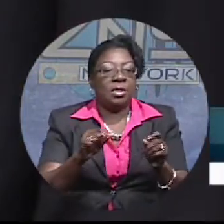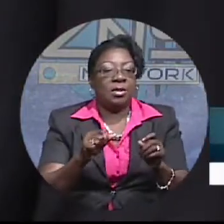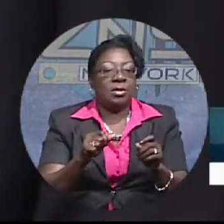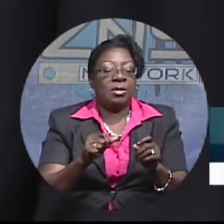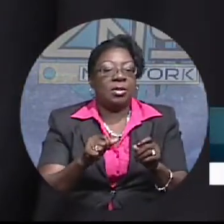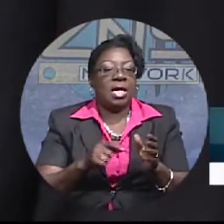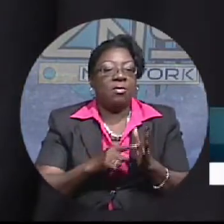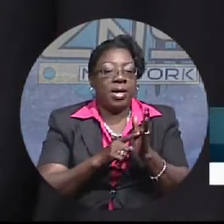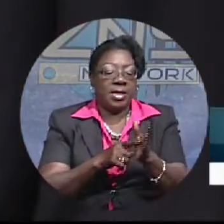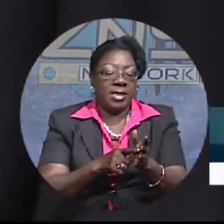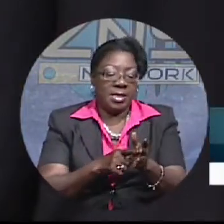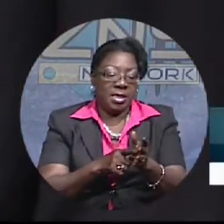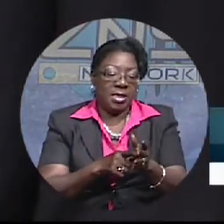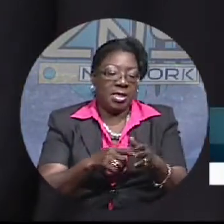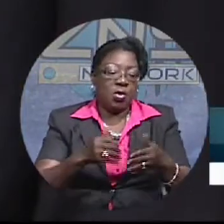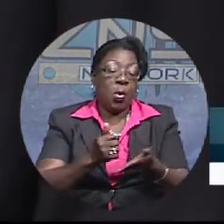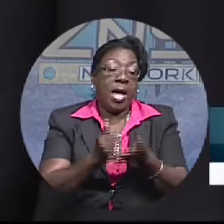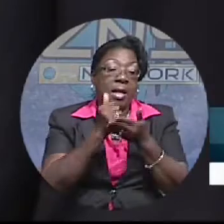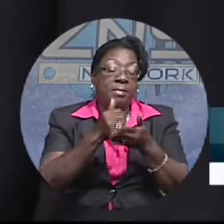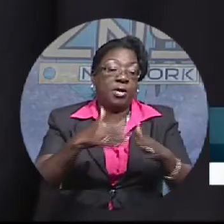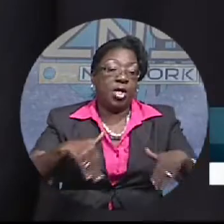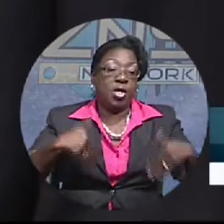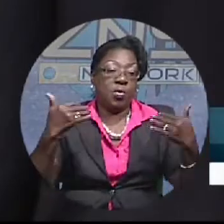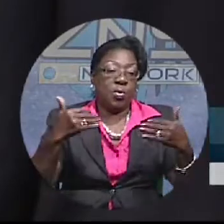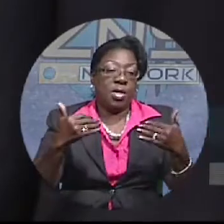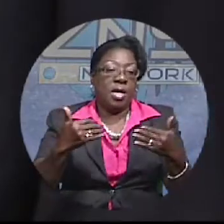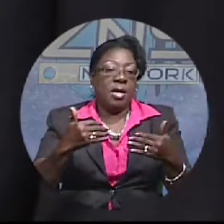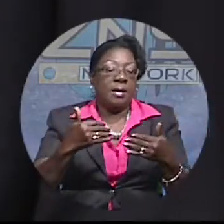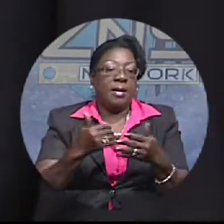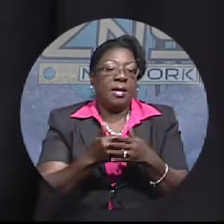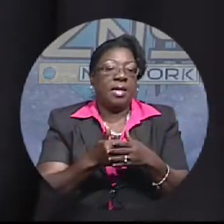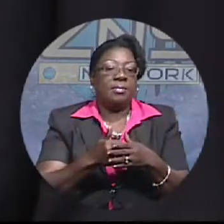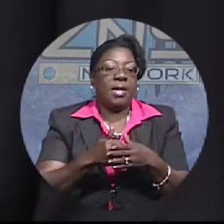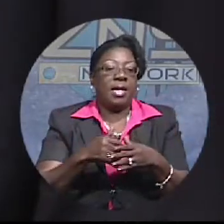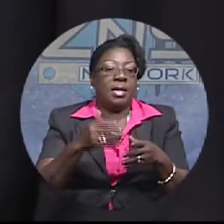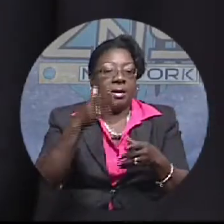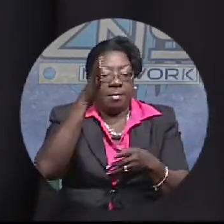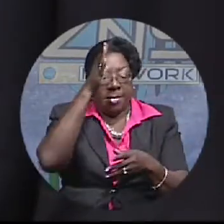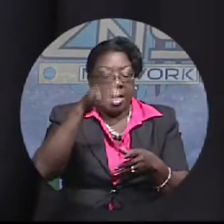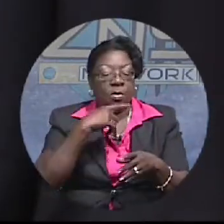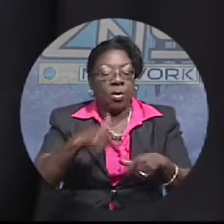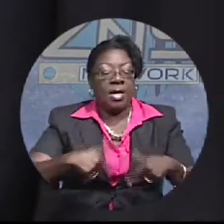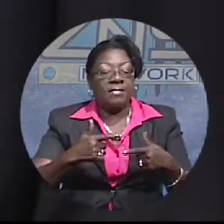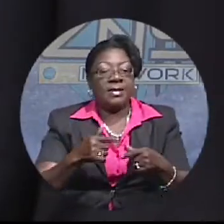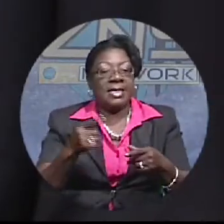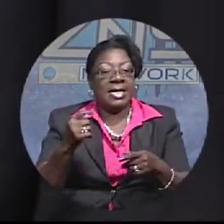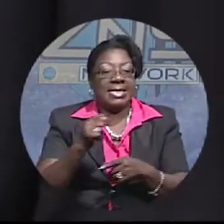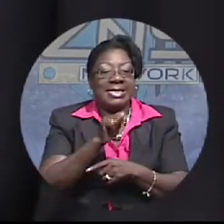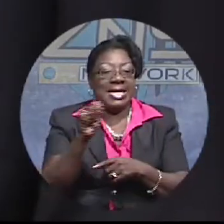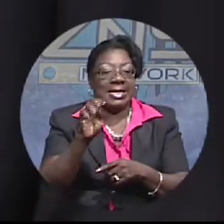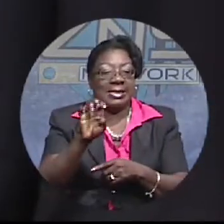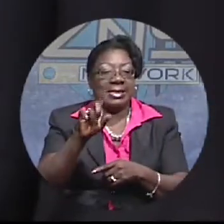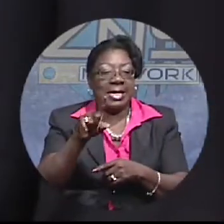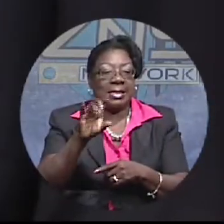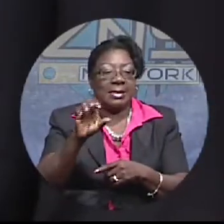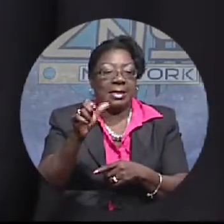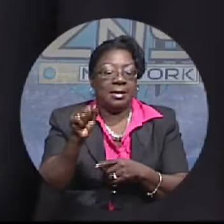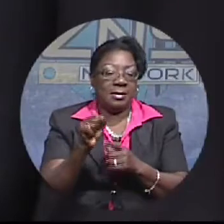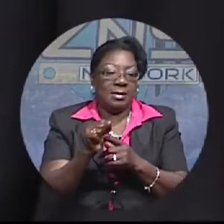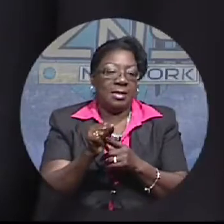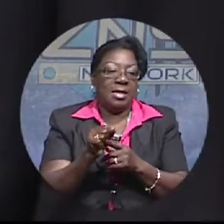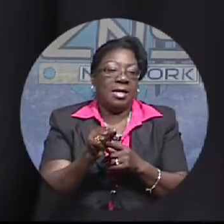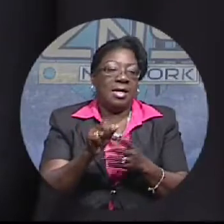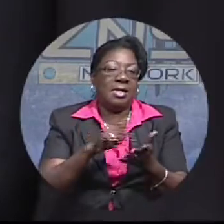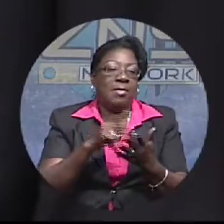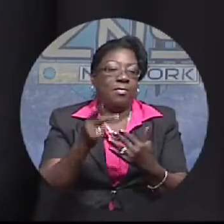youth. And that idea was presented to me by a gentleman that lives in Texas, and we have a program that we're going to launch in